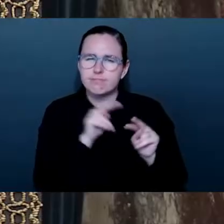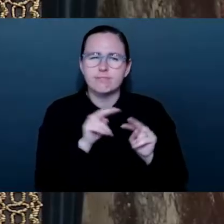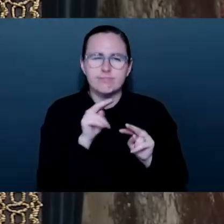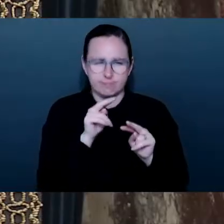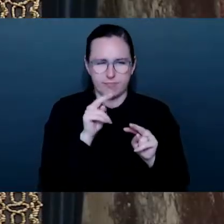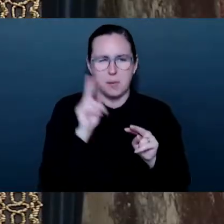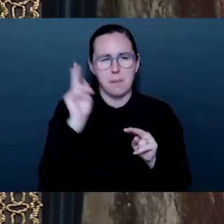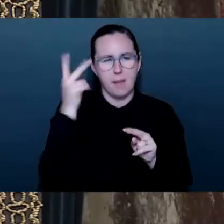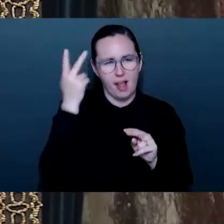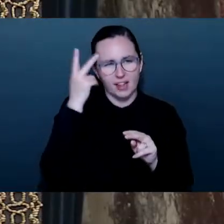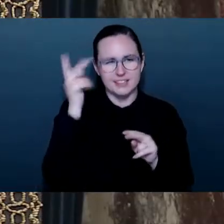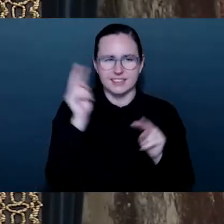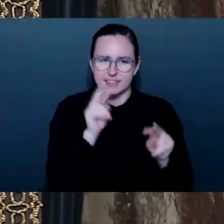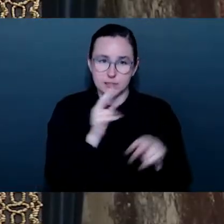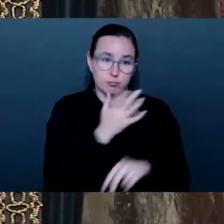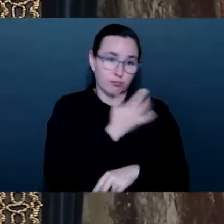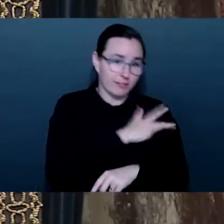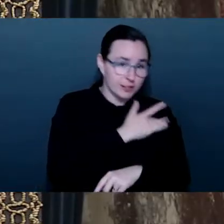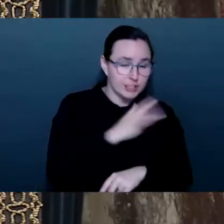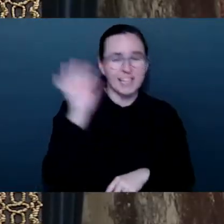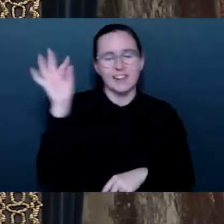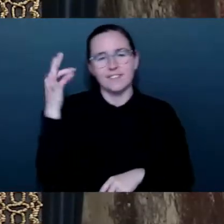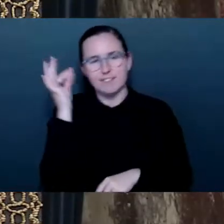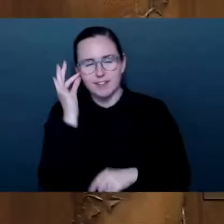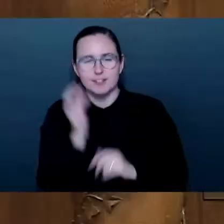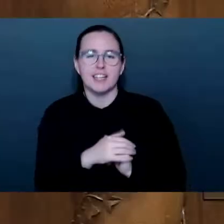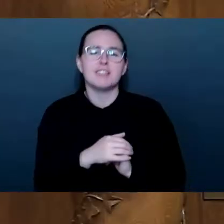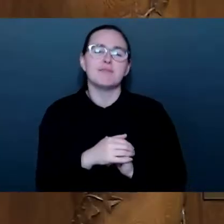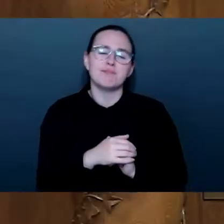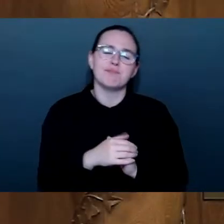the legislature.